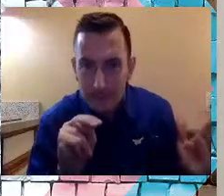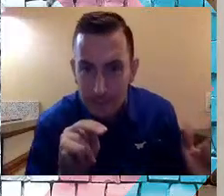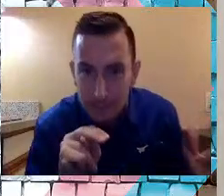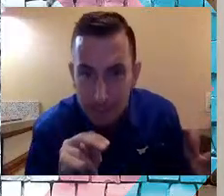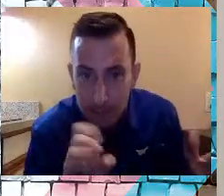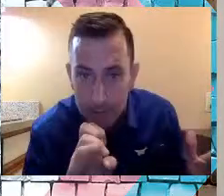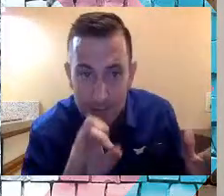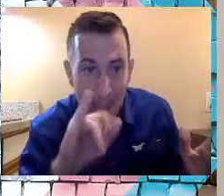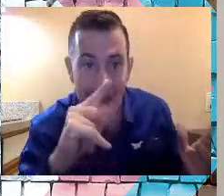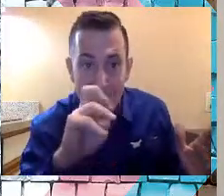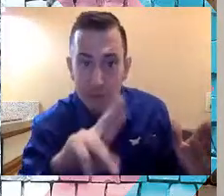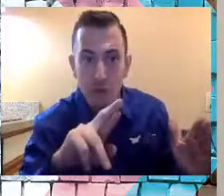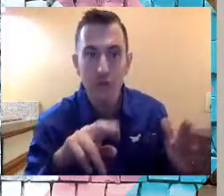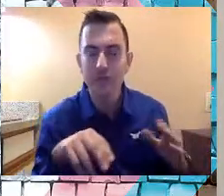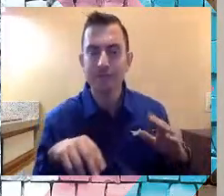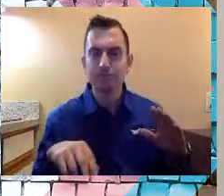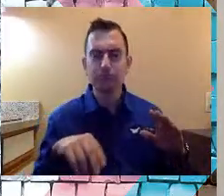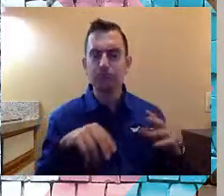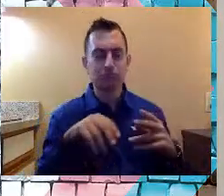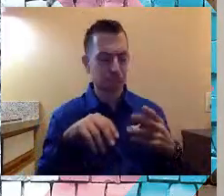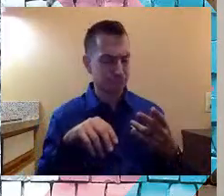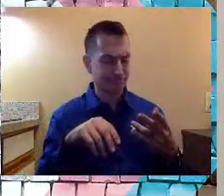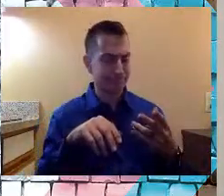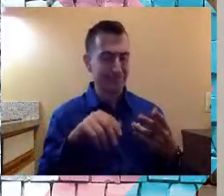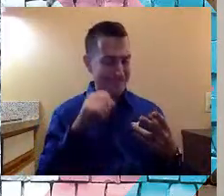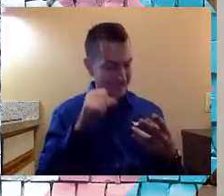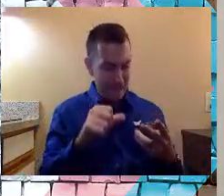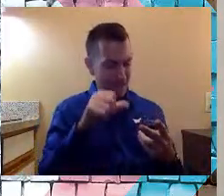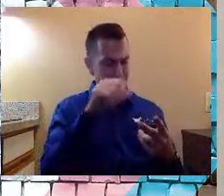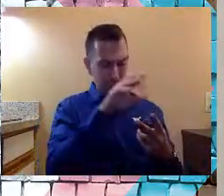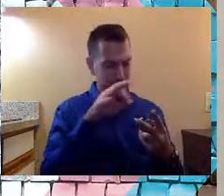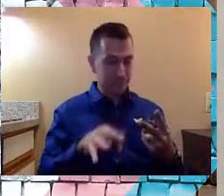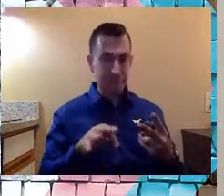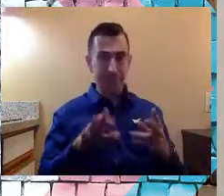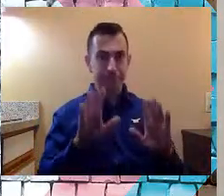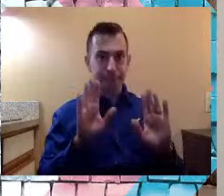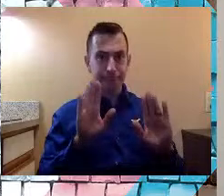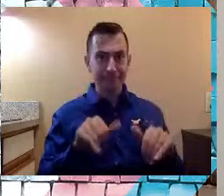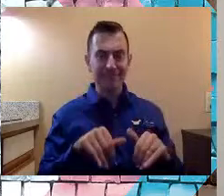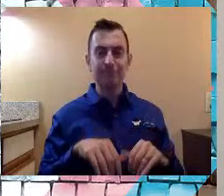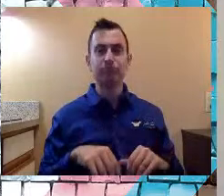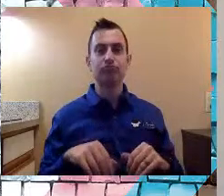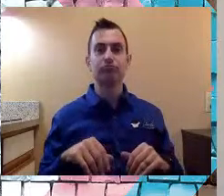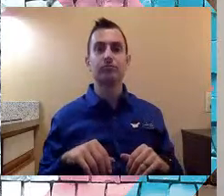good friend, Arlie Anderson, and it is a story about acceptance.